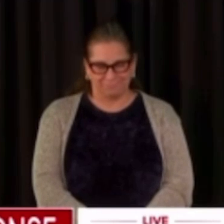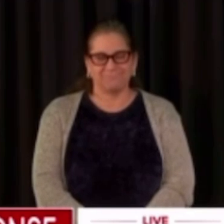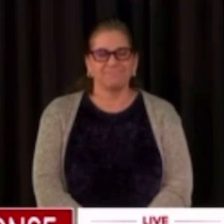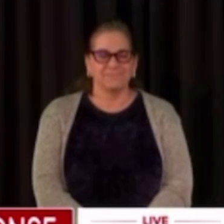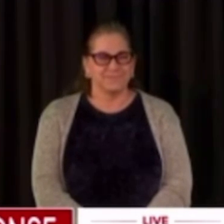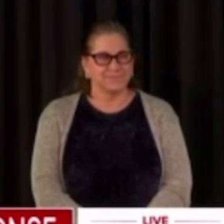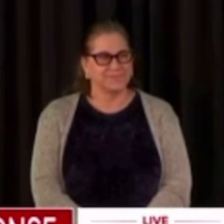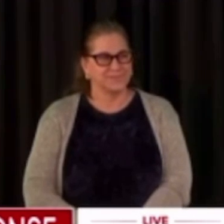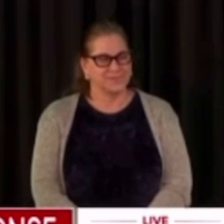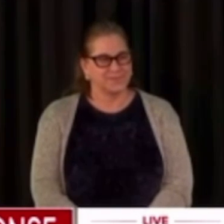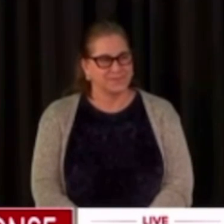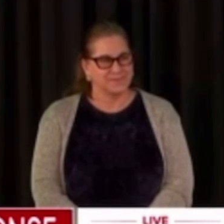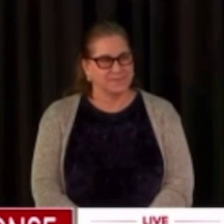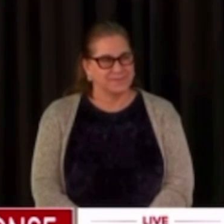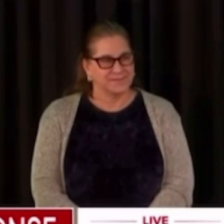855-363-0333.